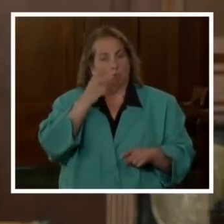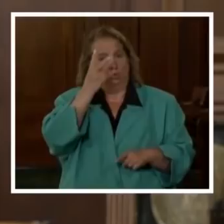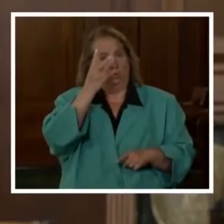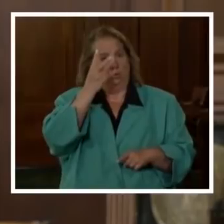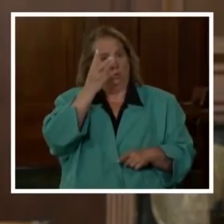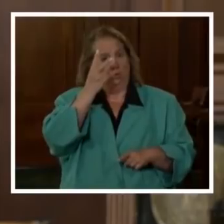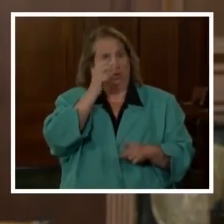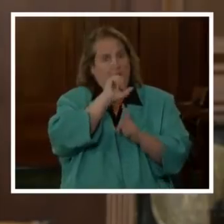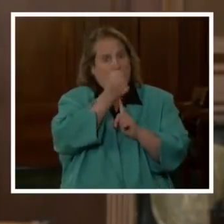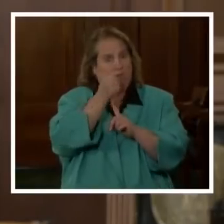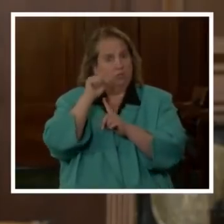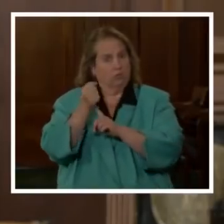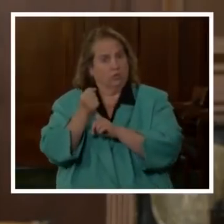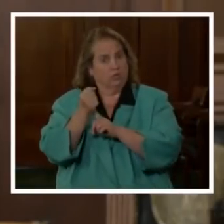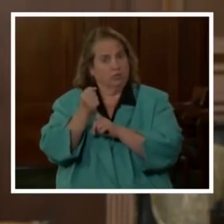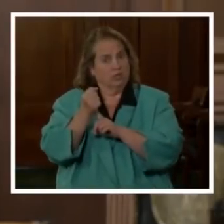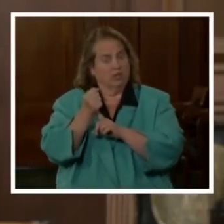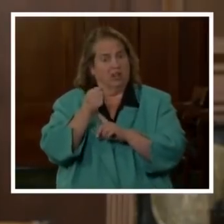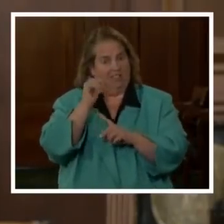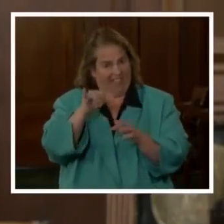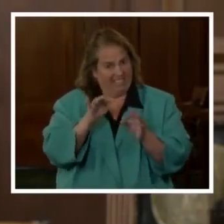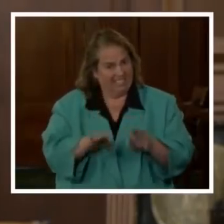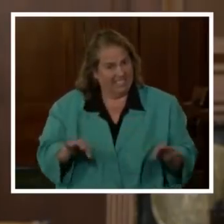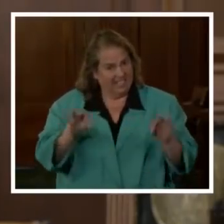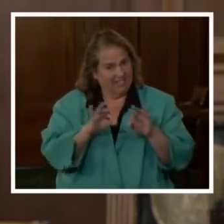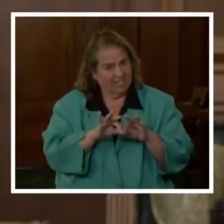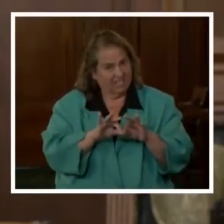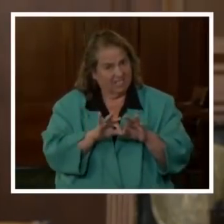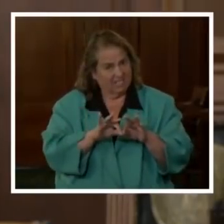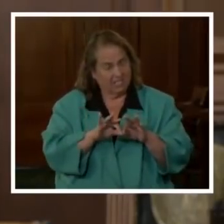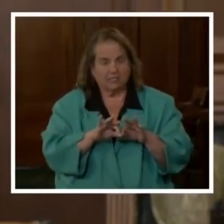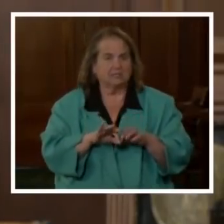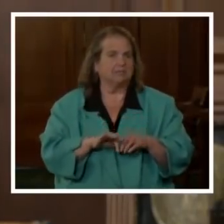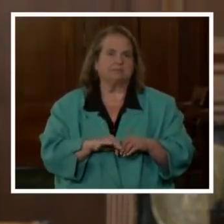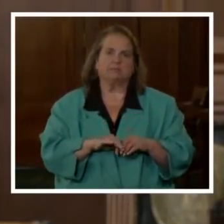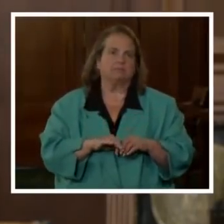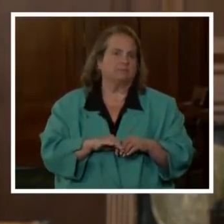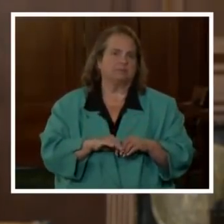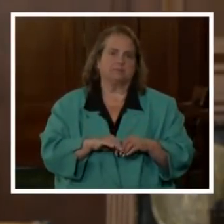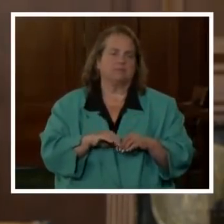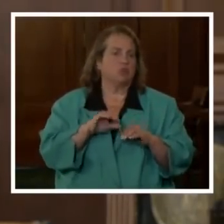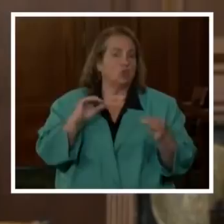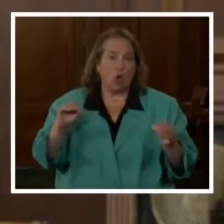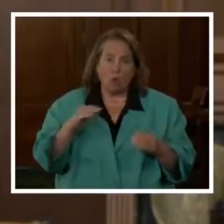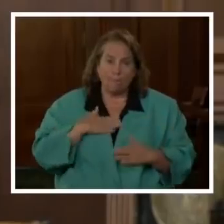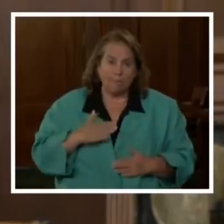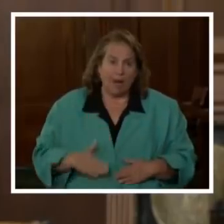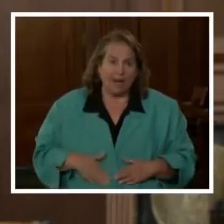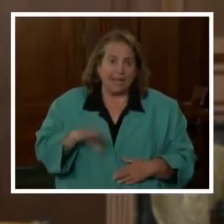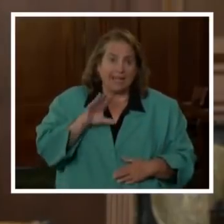incidences of this significance. No body cameras.